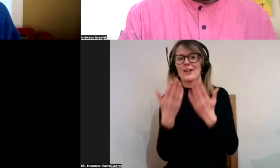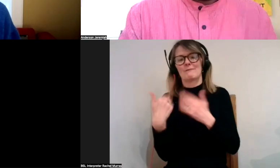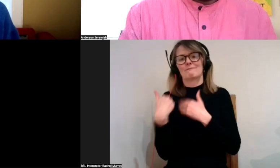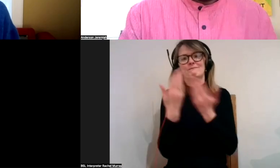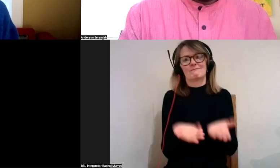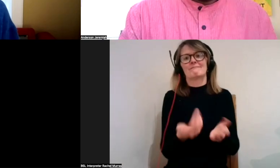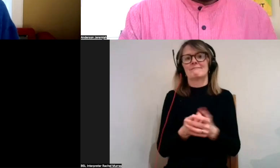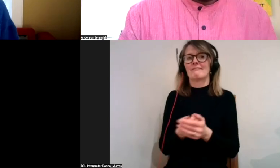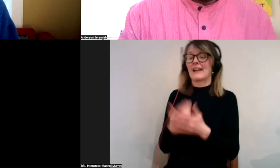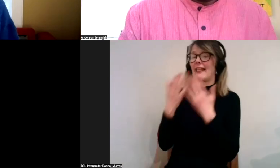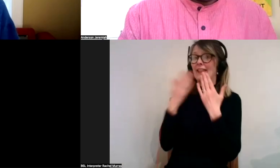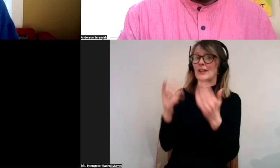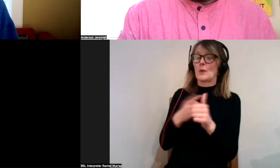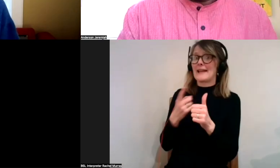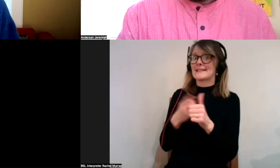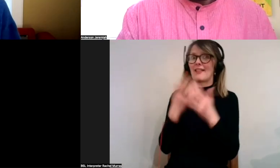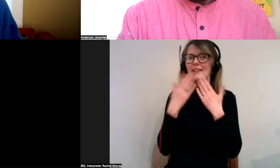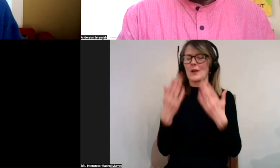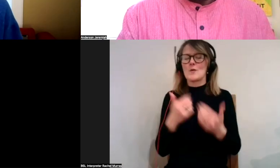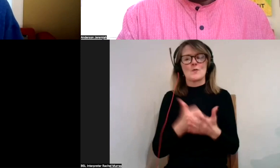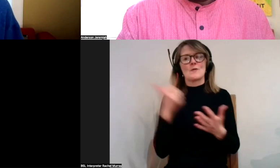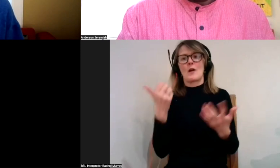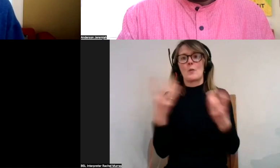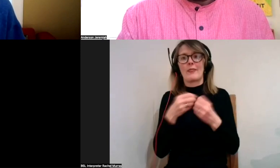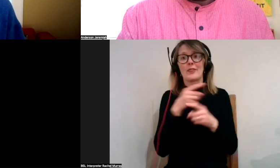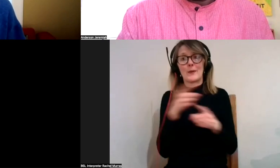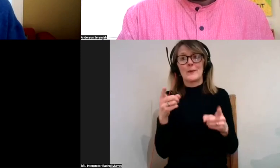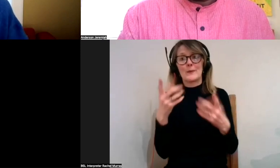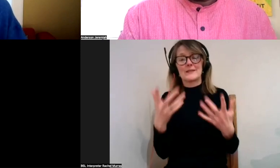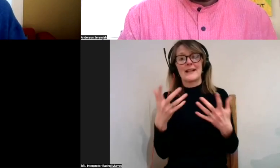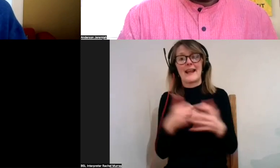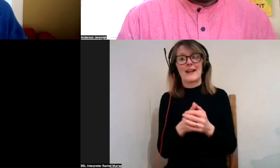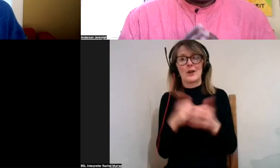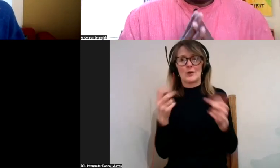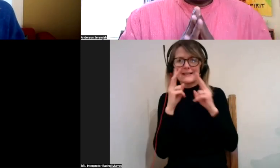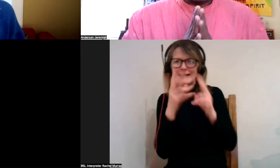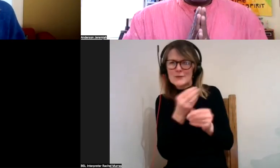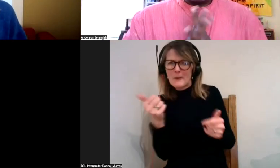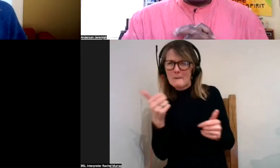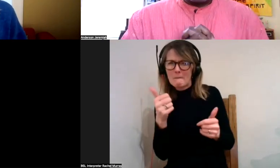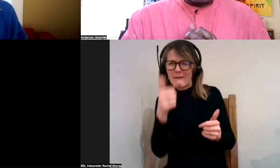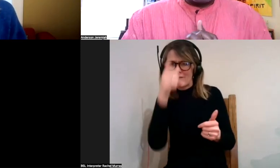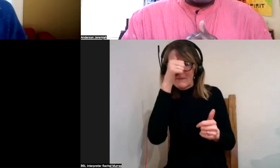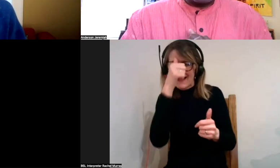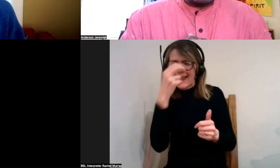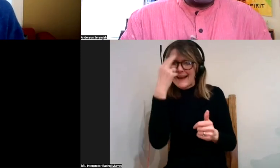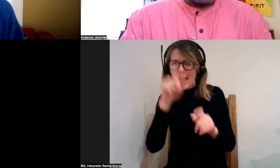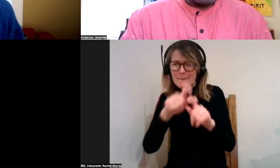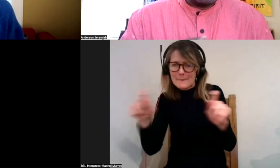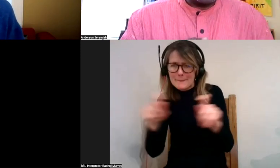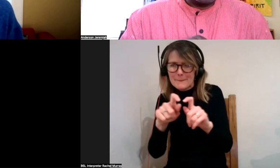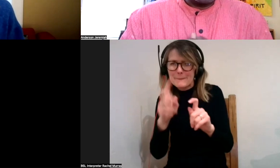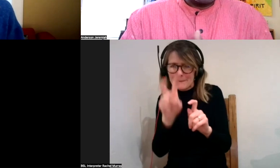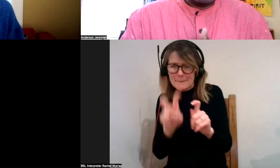you, Anderson. Thank you. And it's very good to be with you all this evening. Good to see some familiar names on the screen and also lots